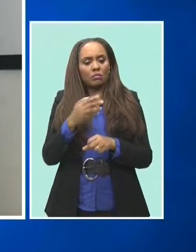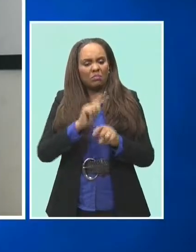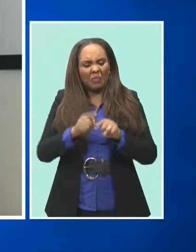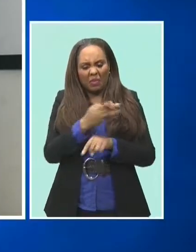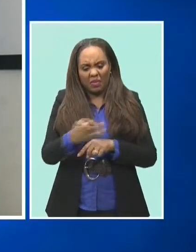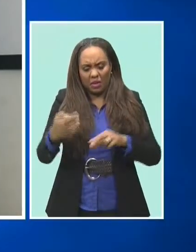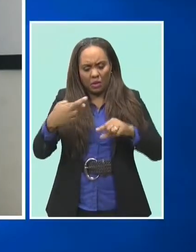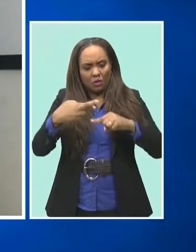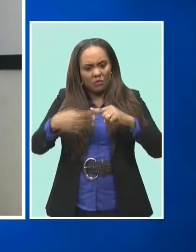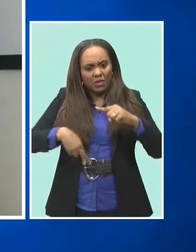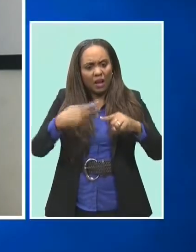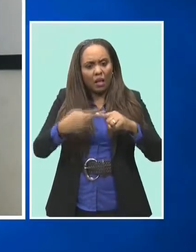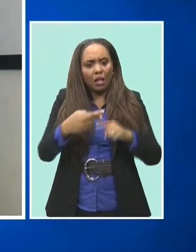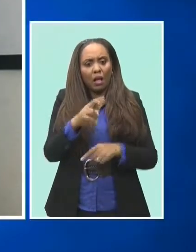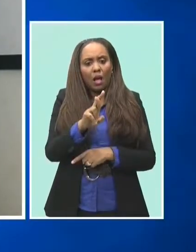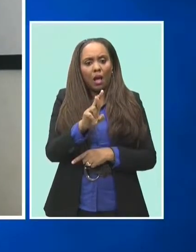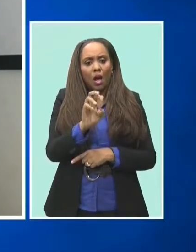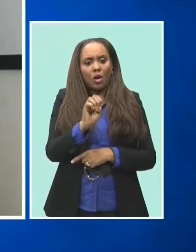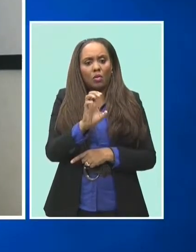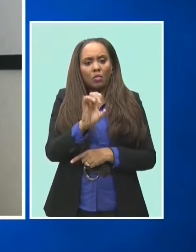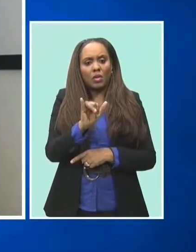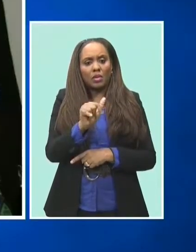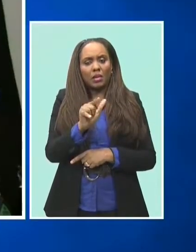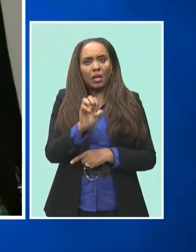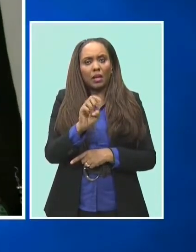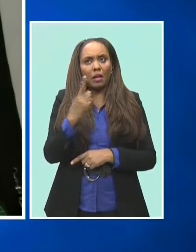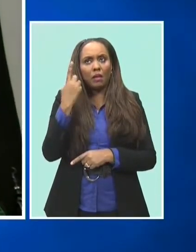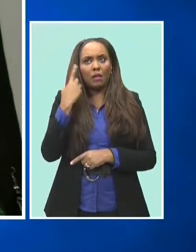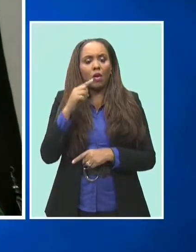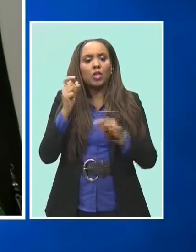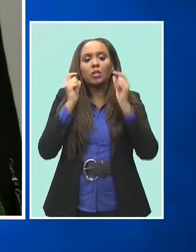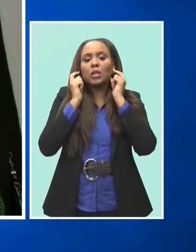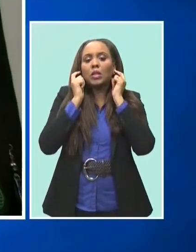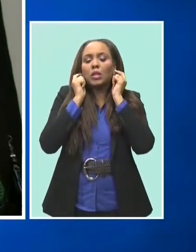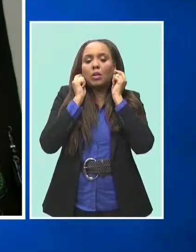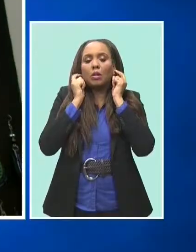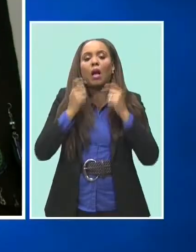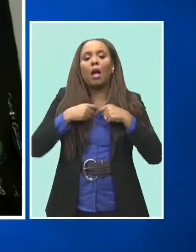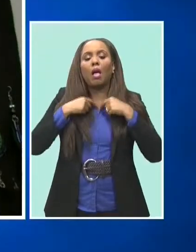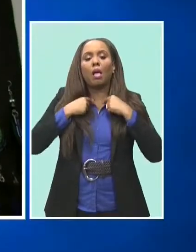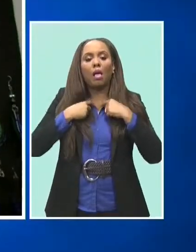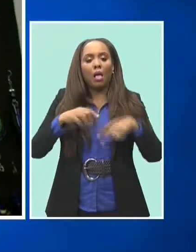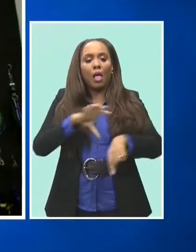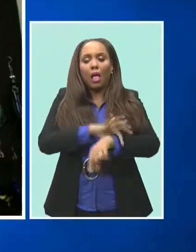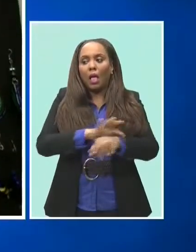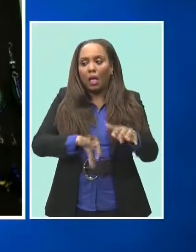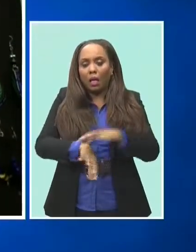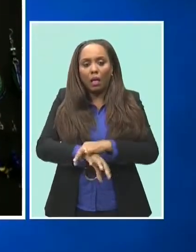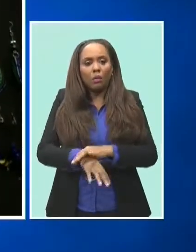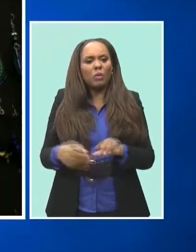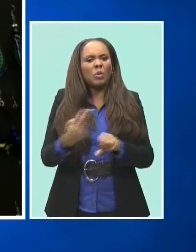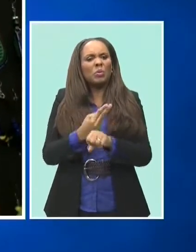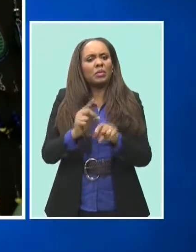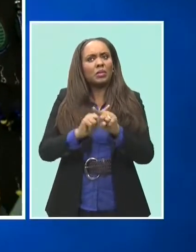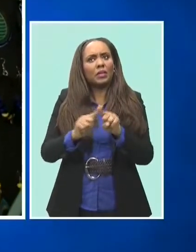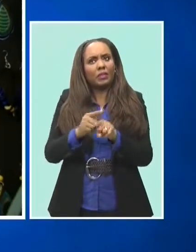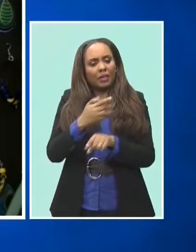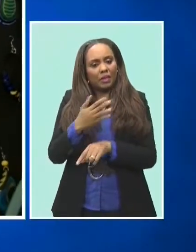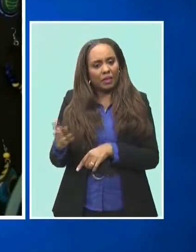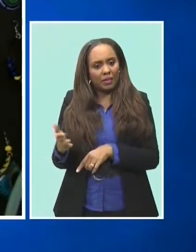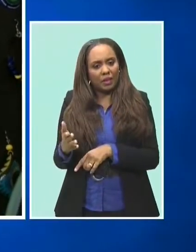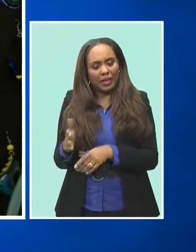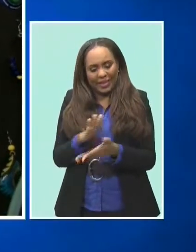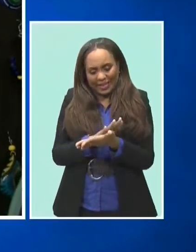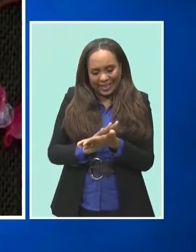make the jewelry. So we will use things like plastic bottles and fabric scraps, and then we pair them with stainless